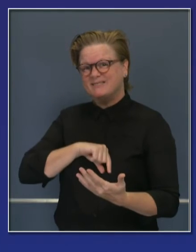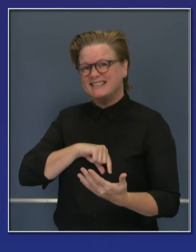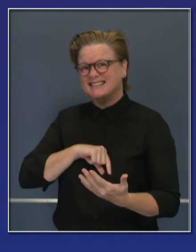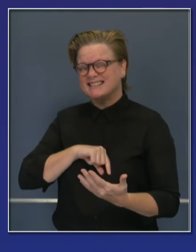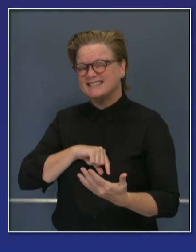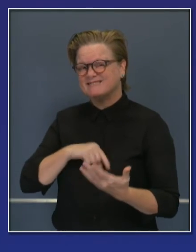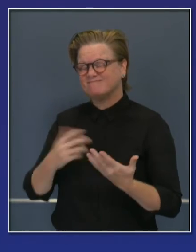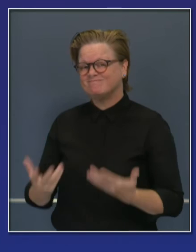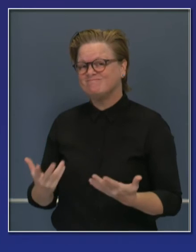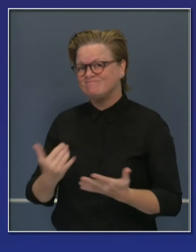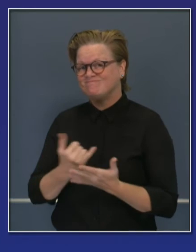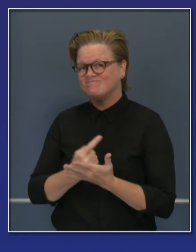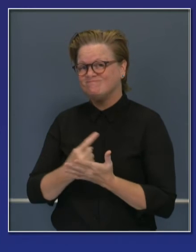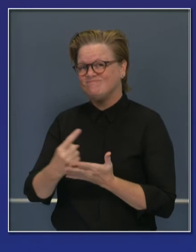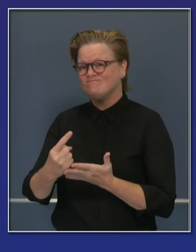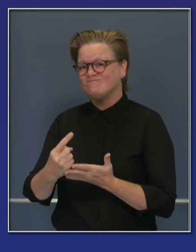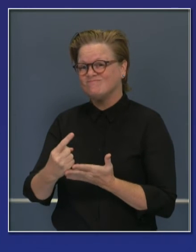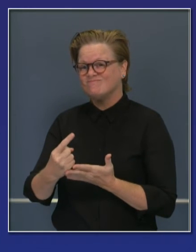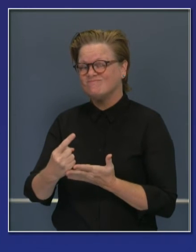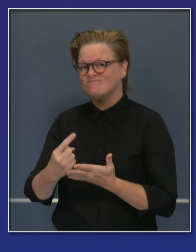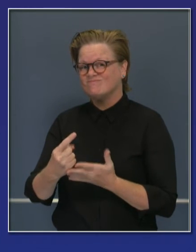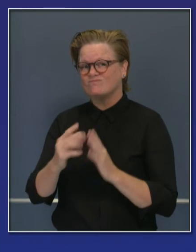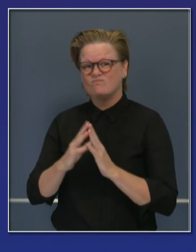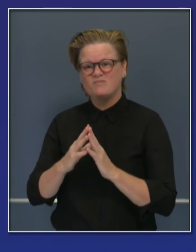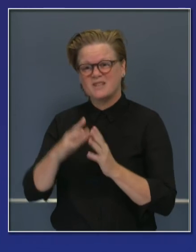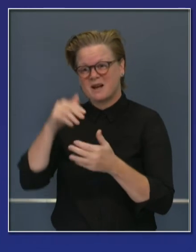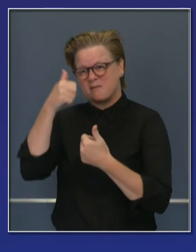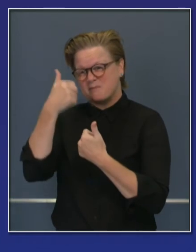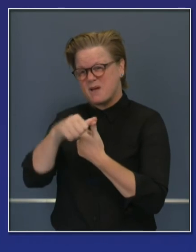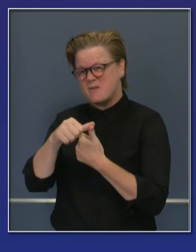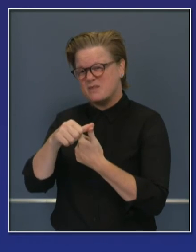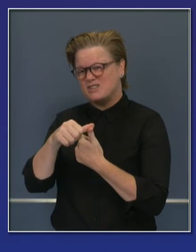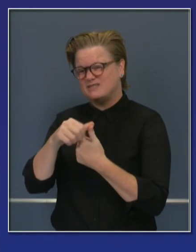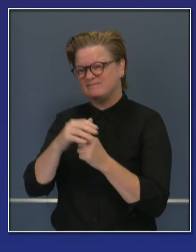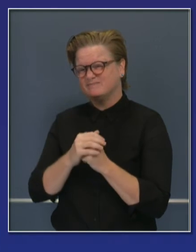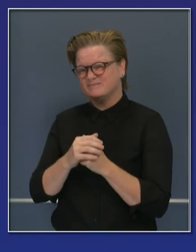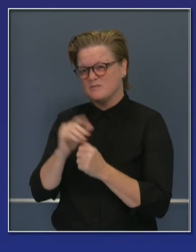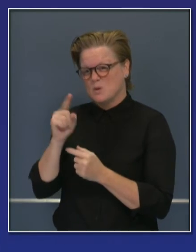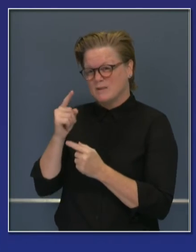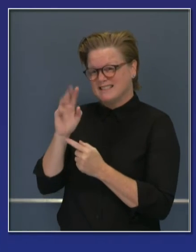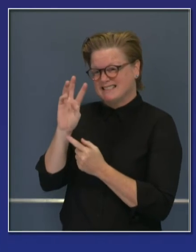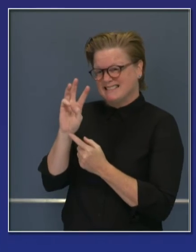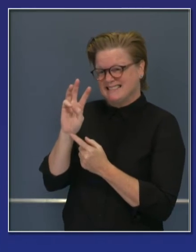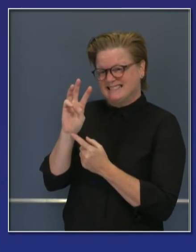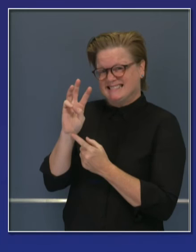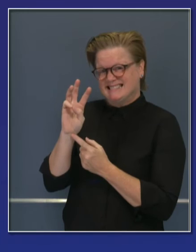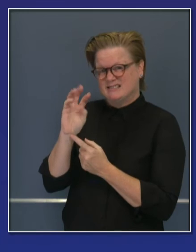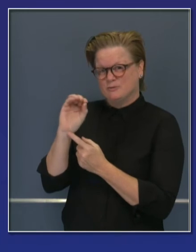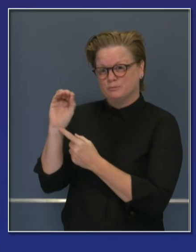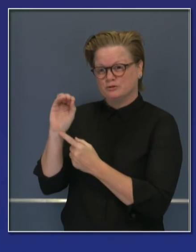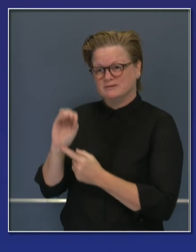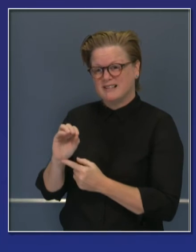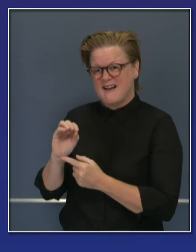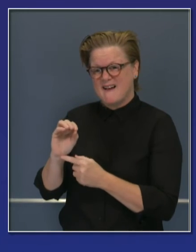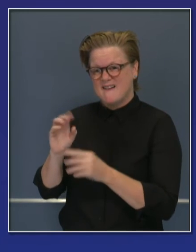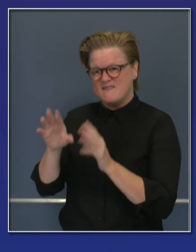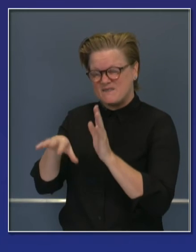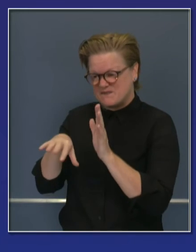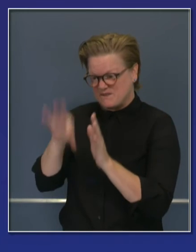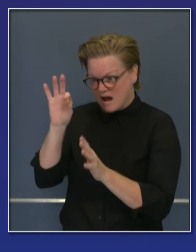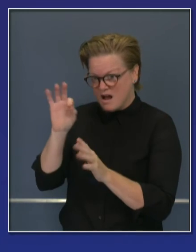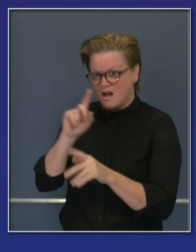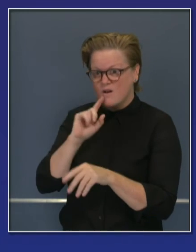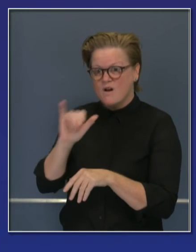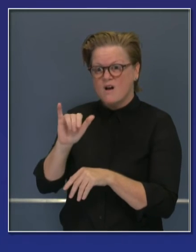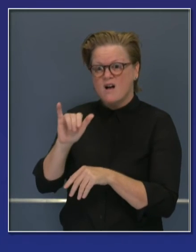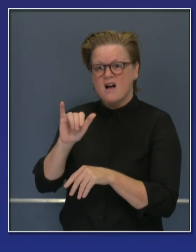earlier slide that just 60% of our cases are, or a full 60% of our cases